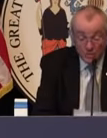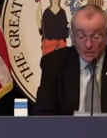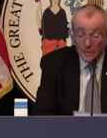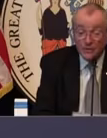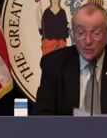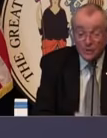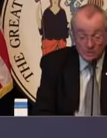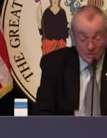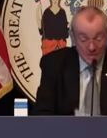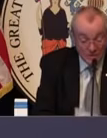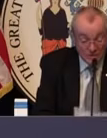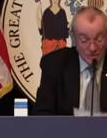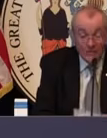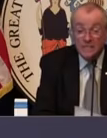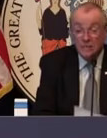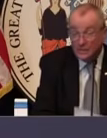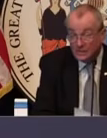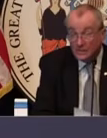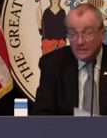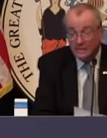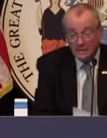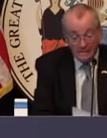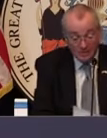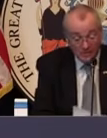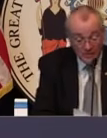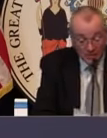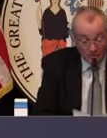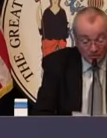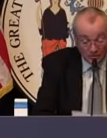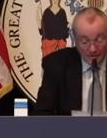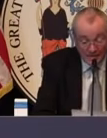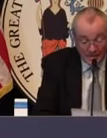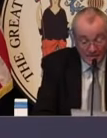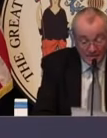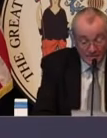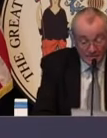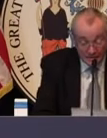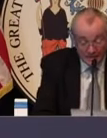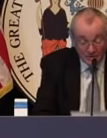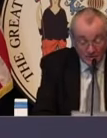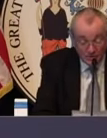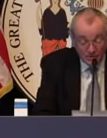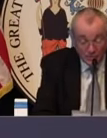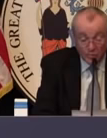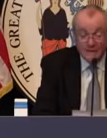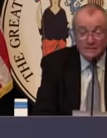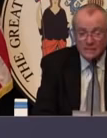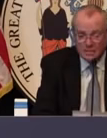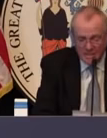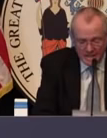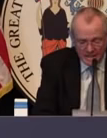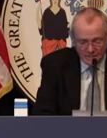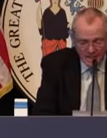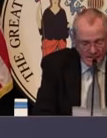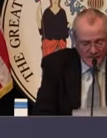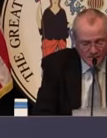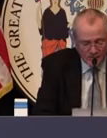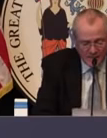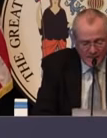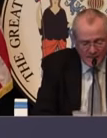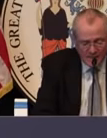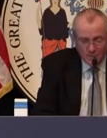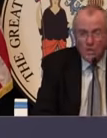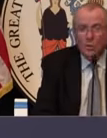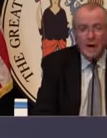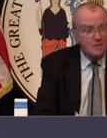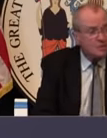patients reported in either critical or intensive care decreased again to 768. Ventilator use held practically steady at